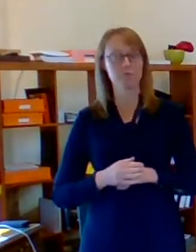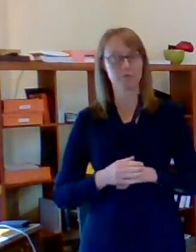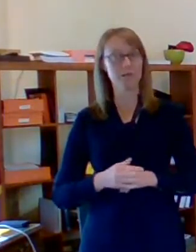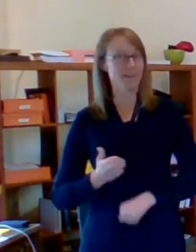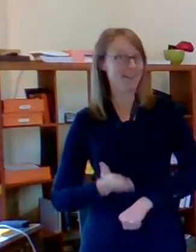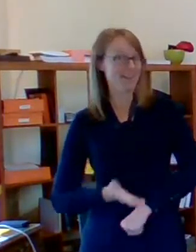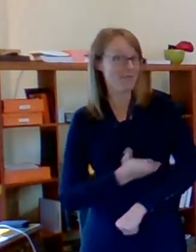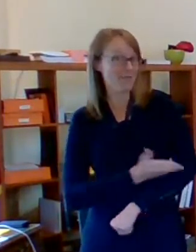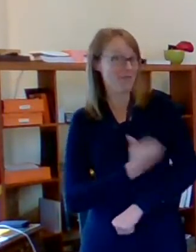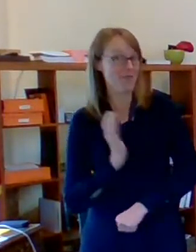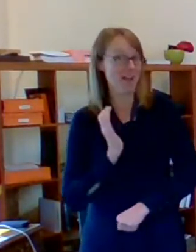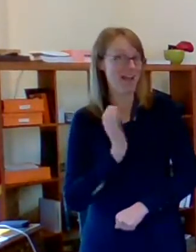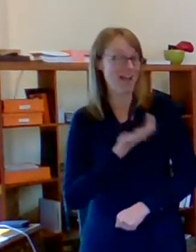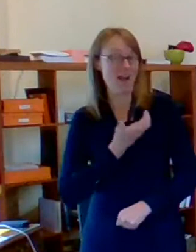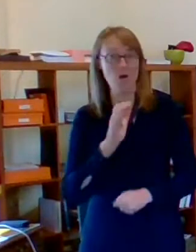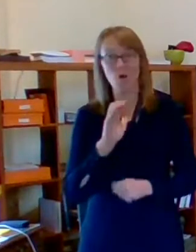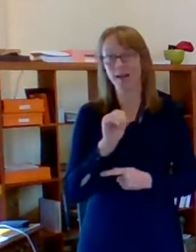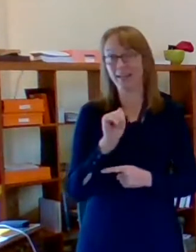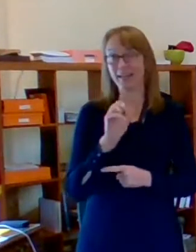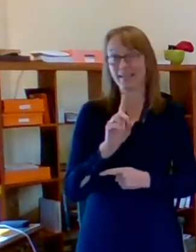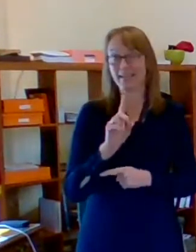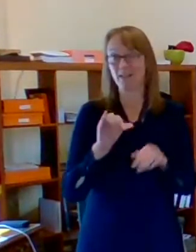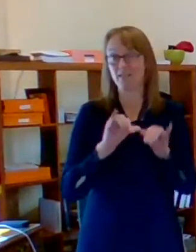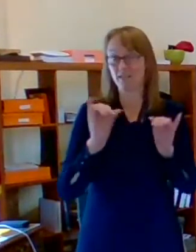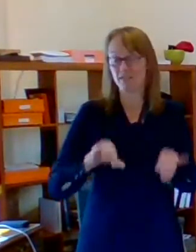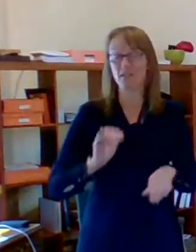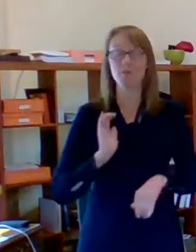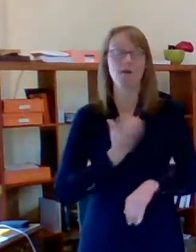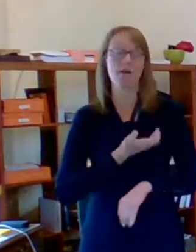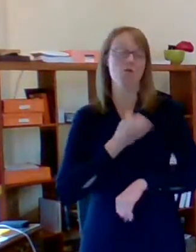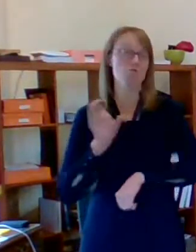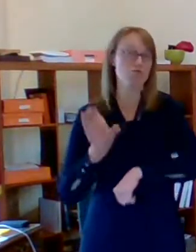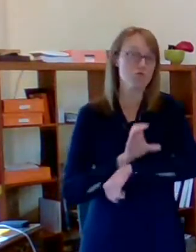enhancement to our CAD system and to our computer system, where all this